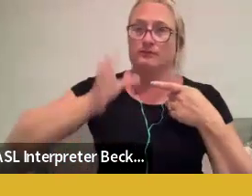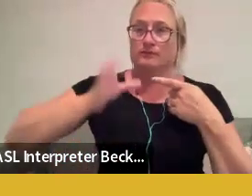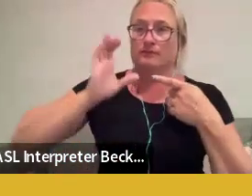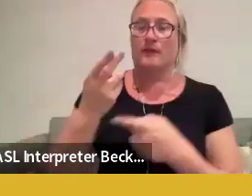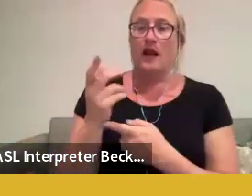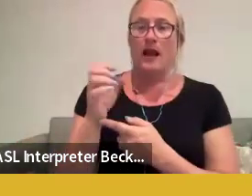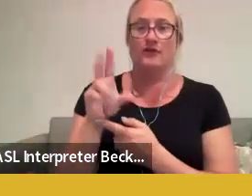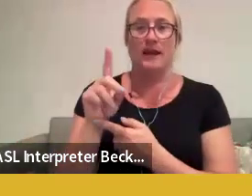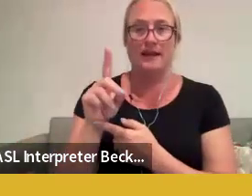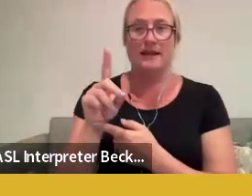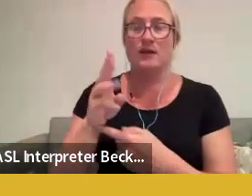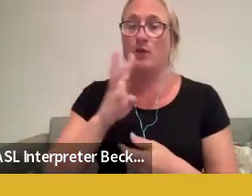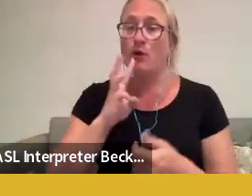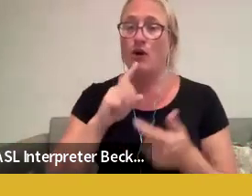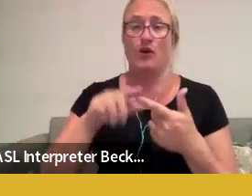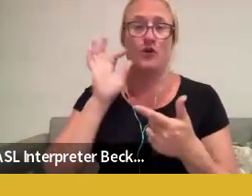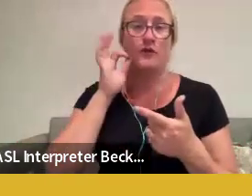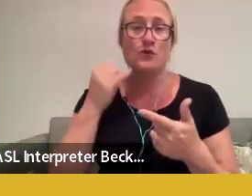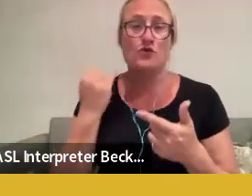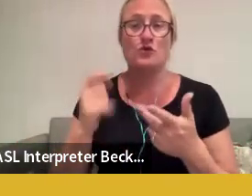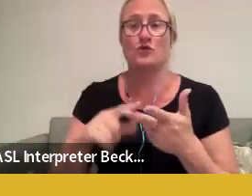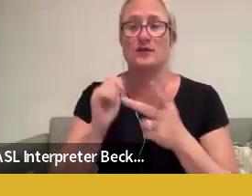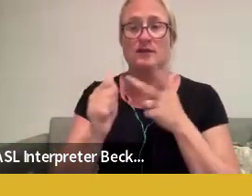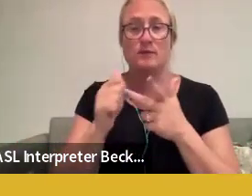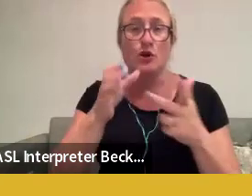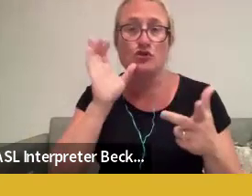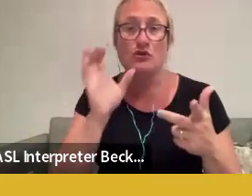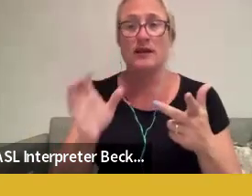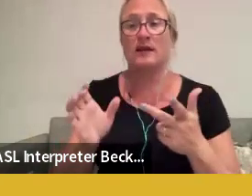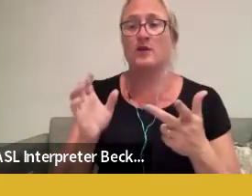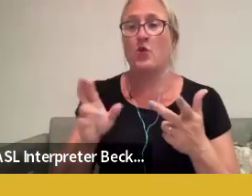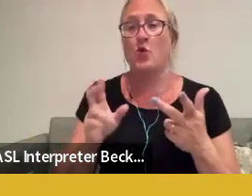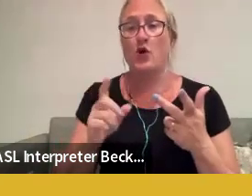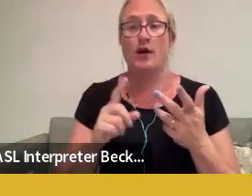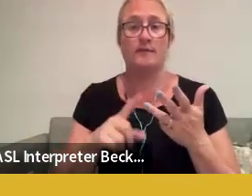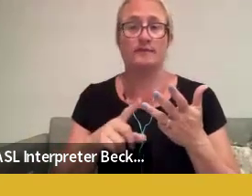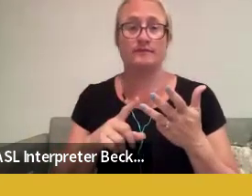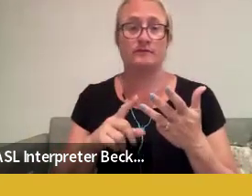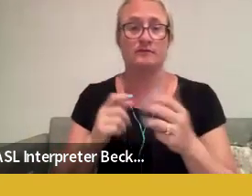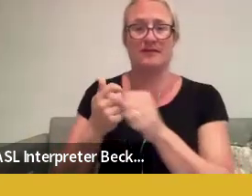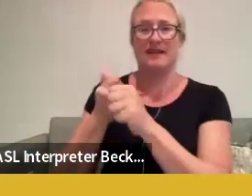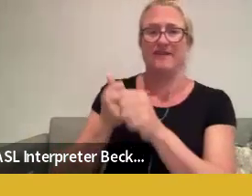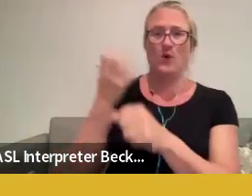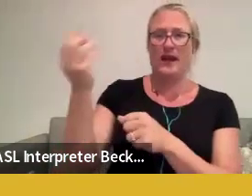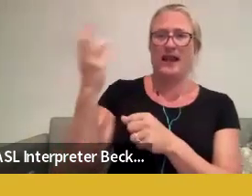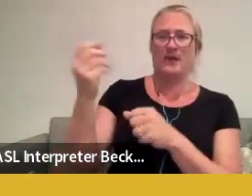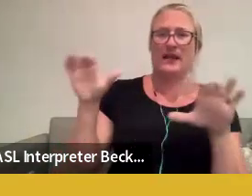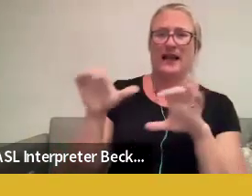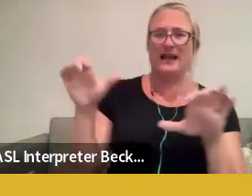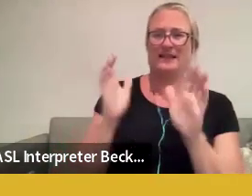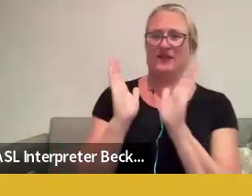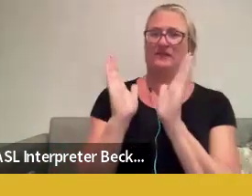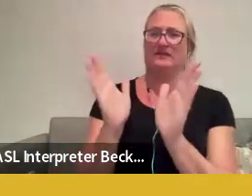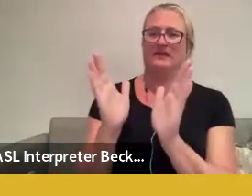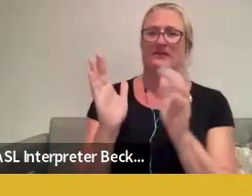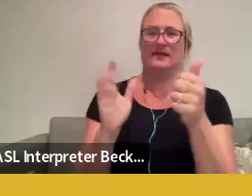Maria said, with water, fruit juice, sports drinks, and even avoiding that outdoor activity between the hottest parts of the